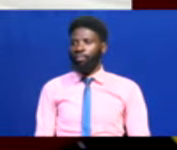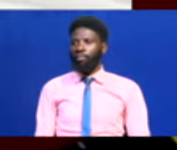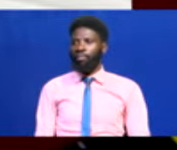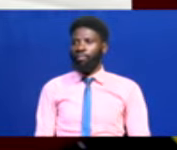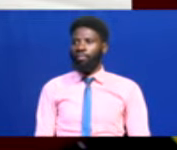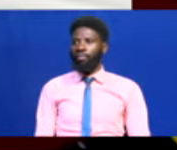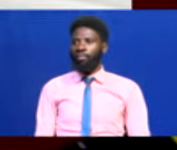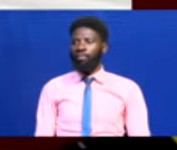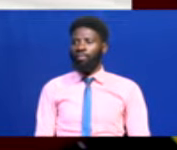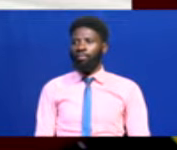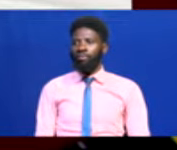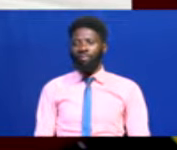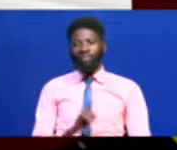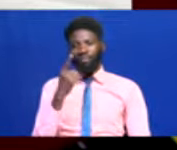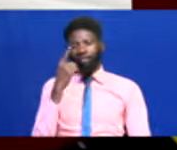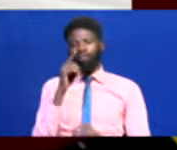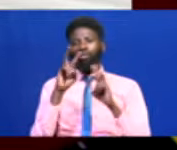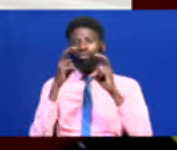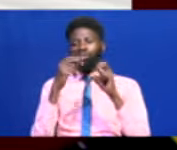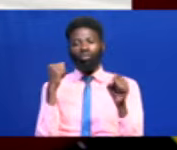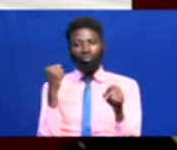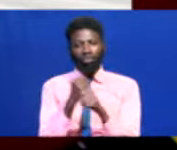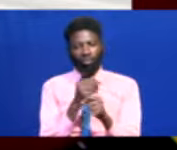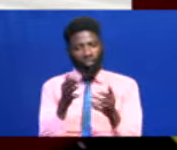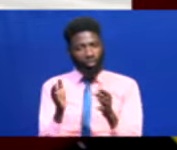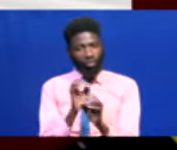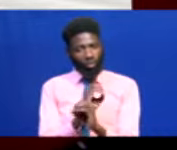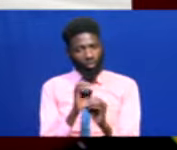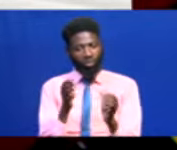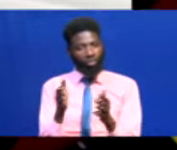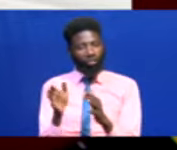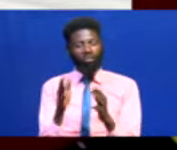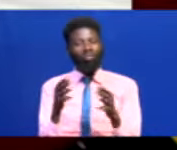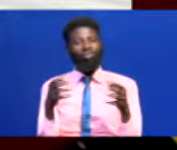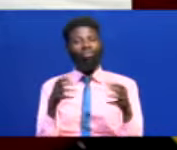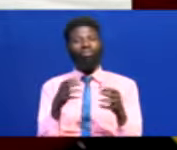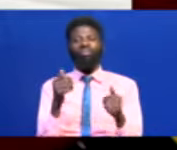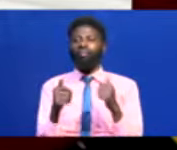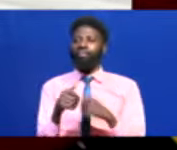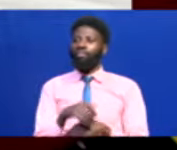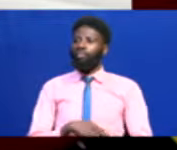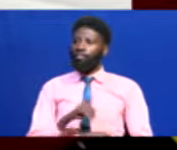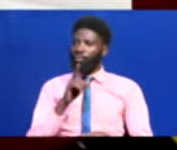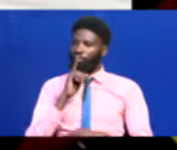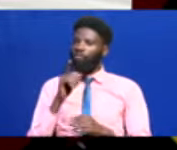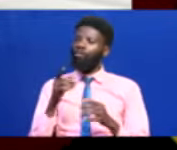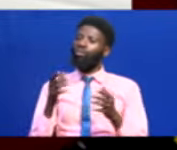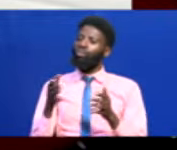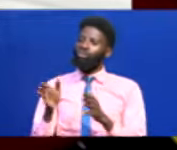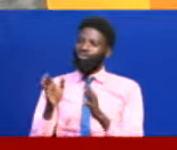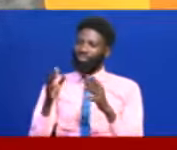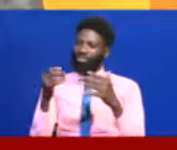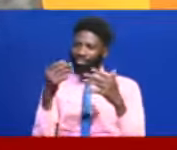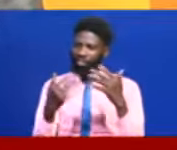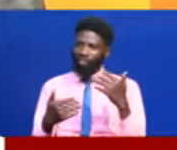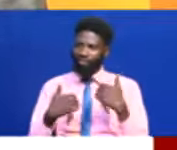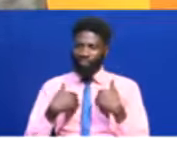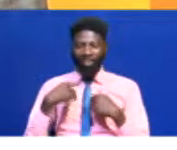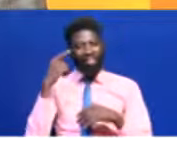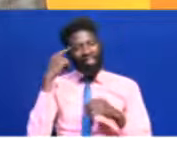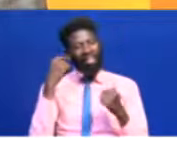It was the issue of employment? Yes. Opportunities and for what division? Opportunities are there. You know, think of